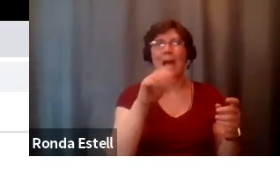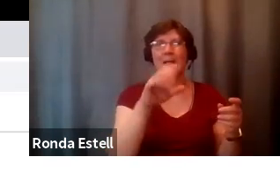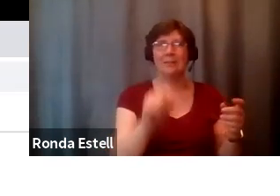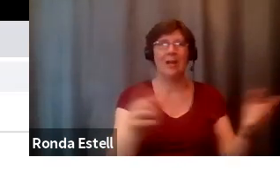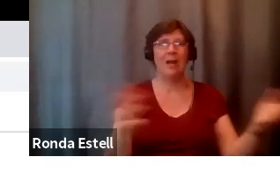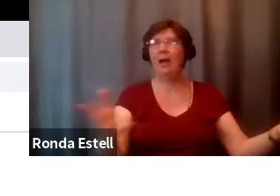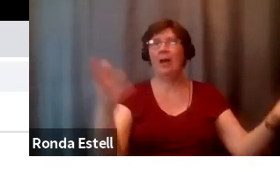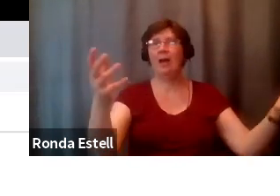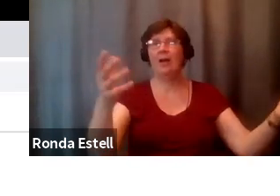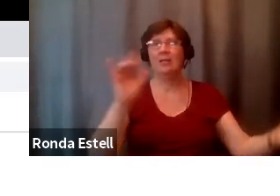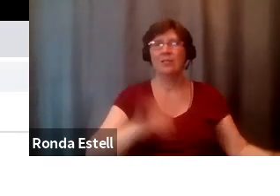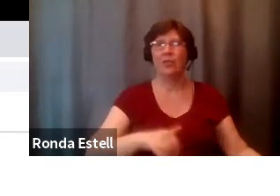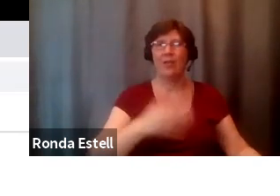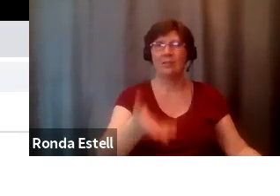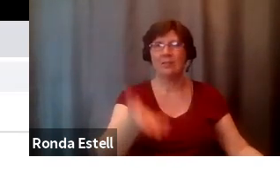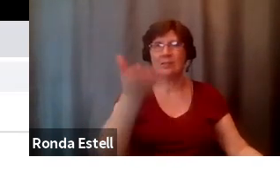Ta-da! So it's a